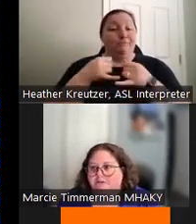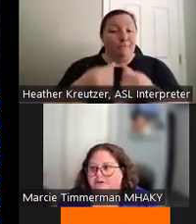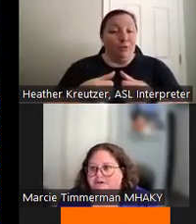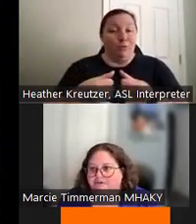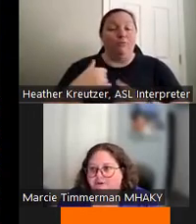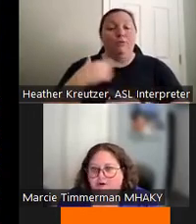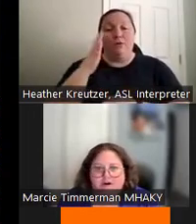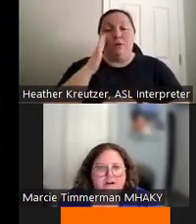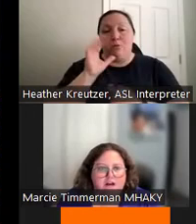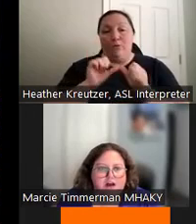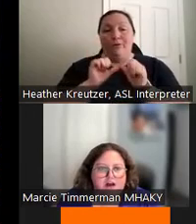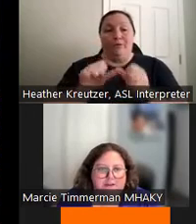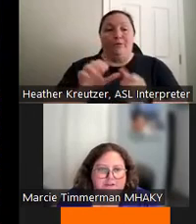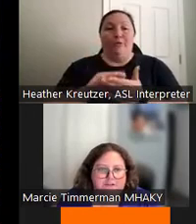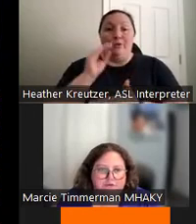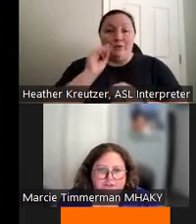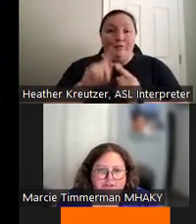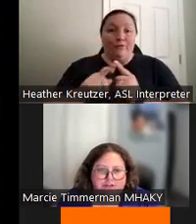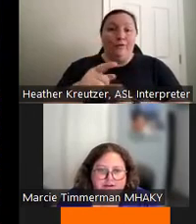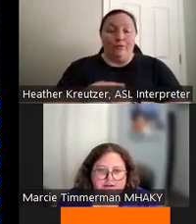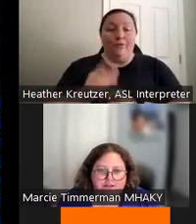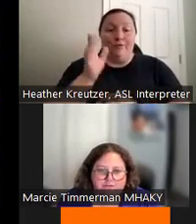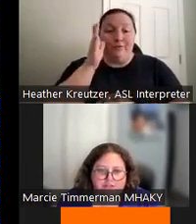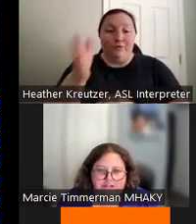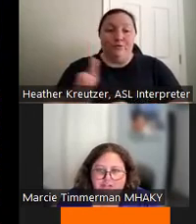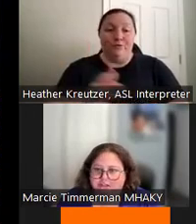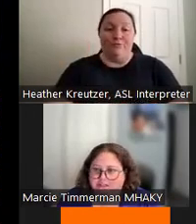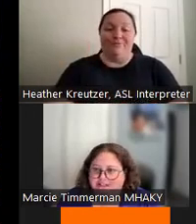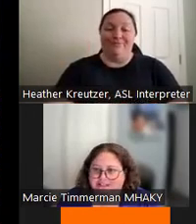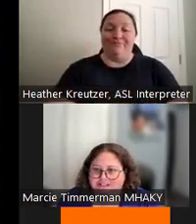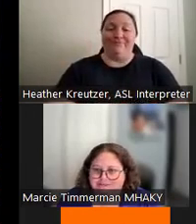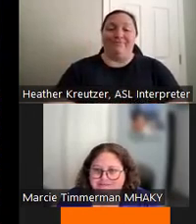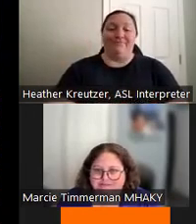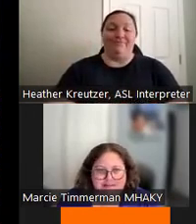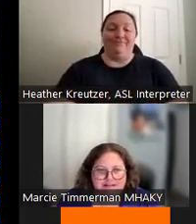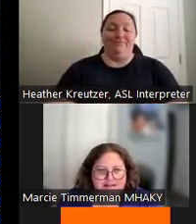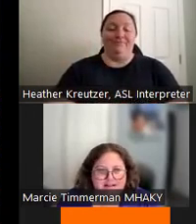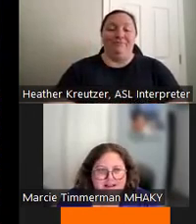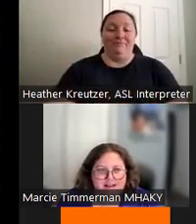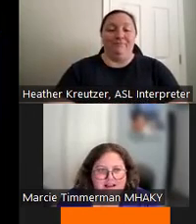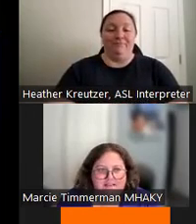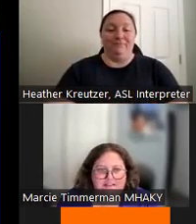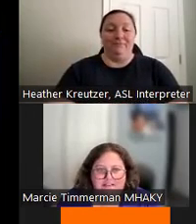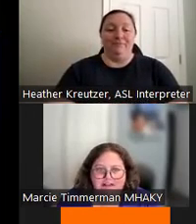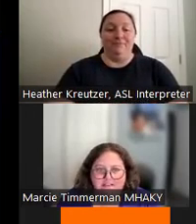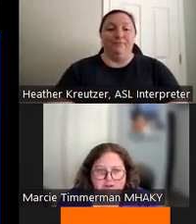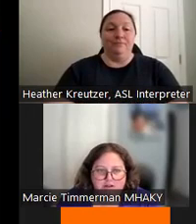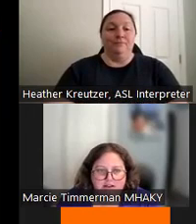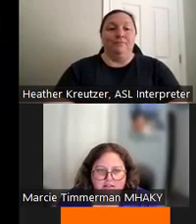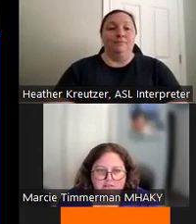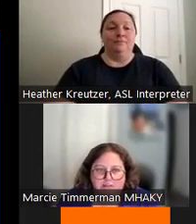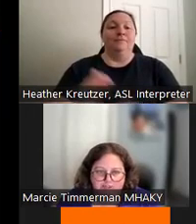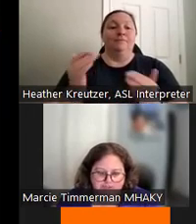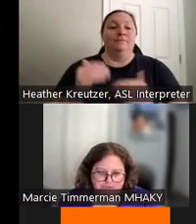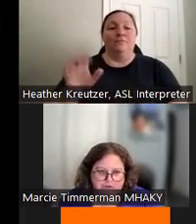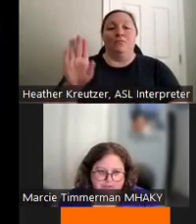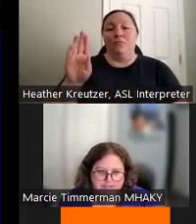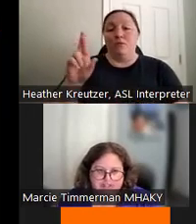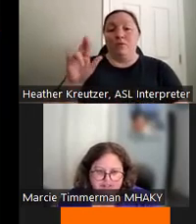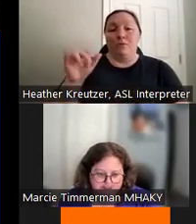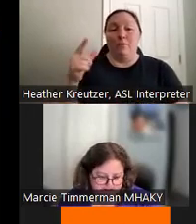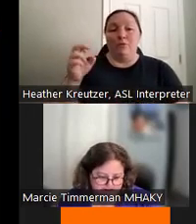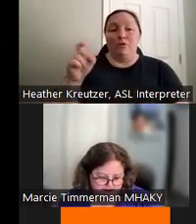going to continue learning from her in the future here as we change the system. And then the next one is